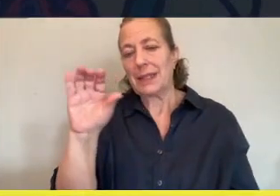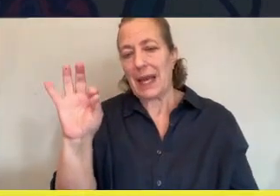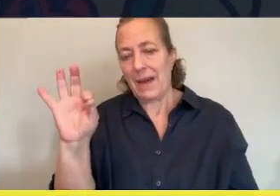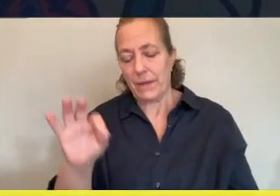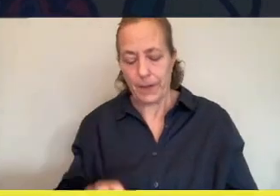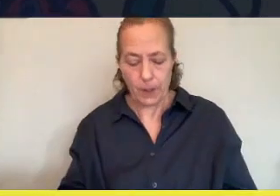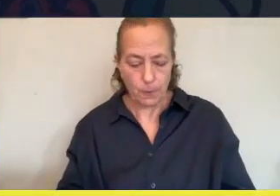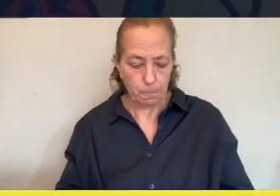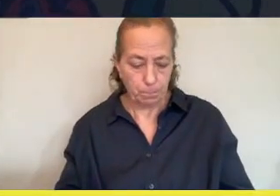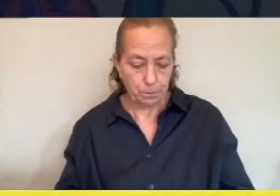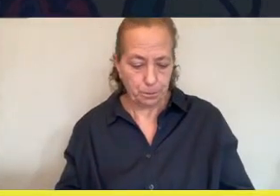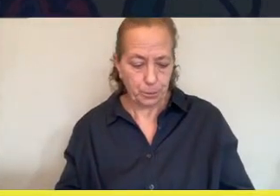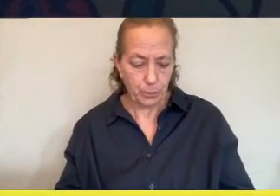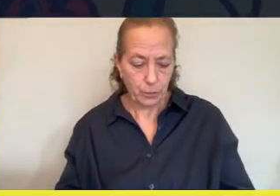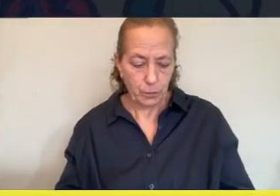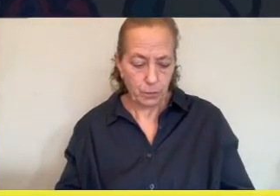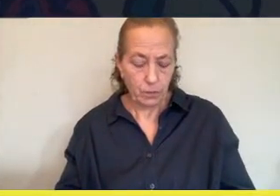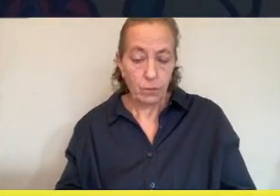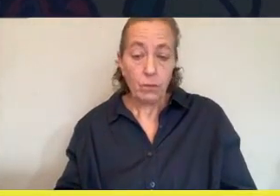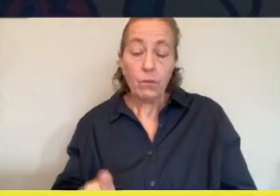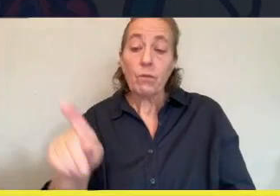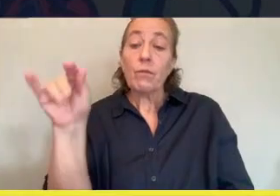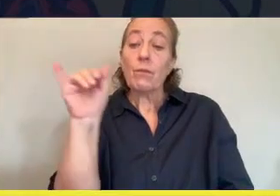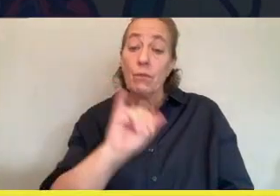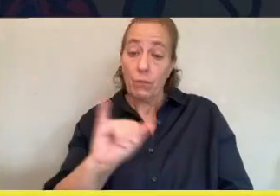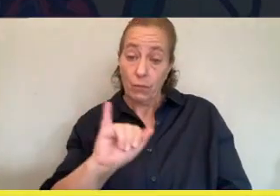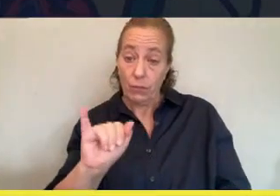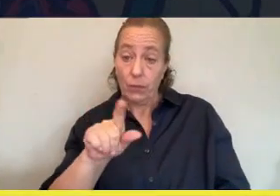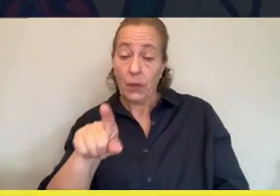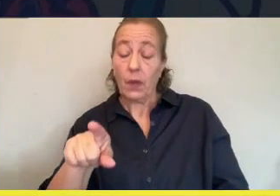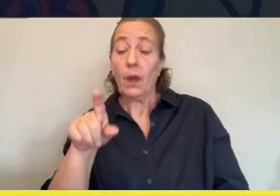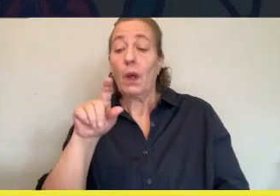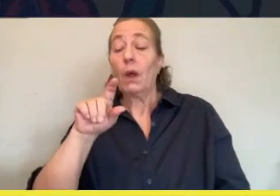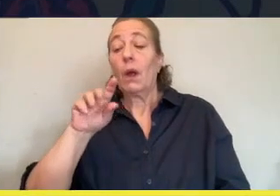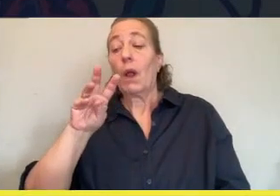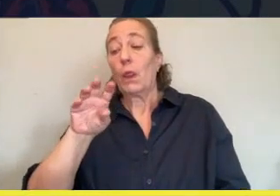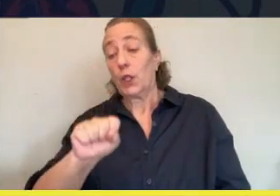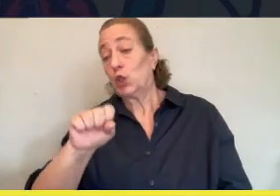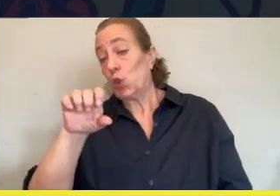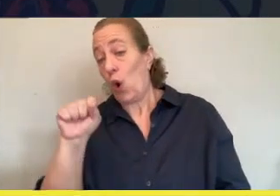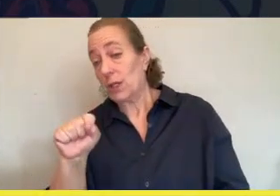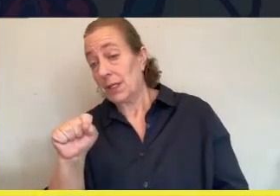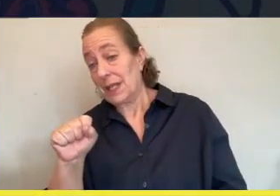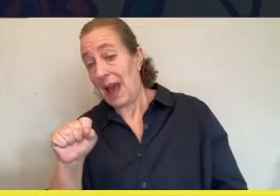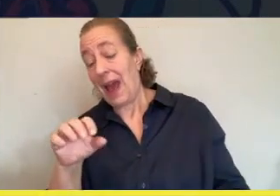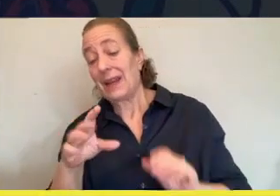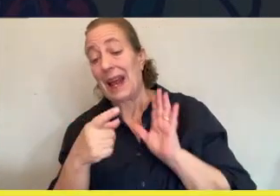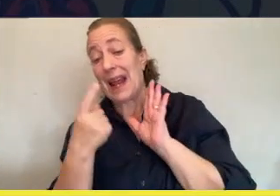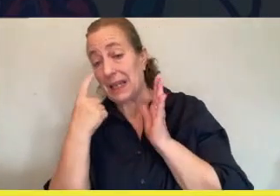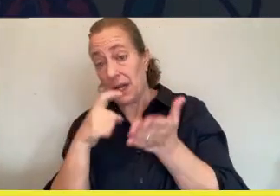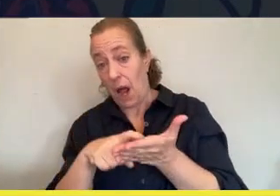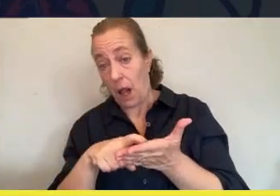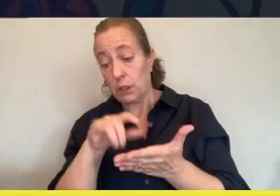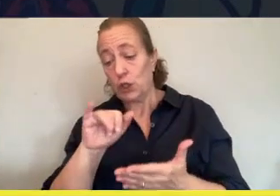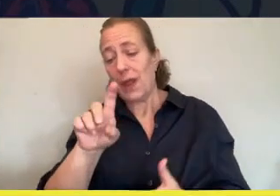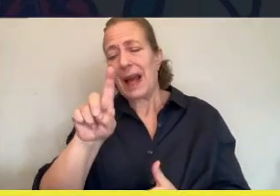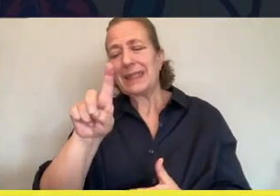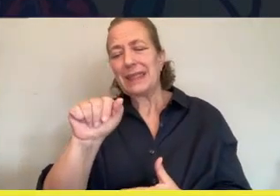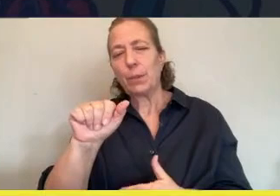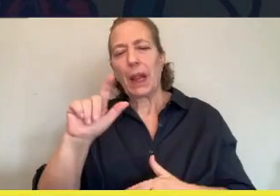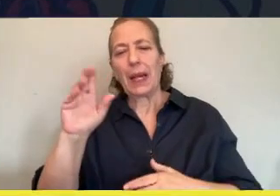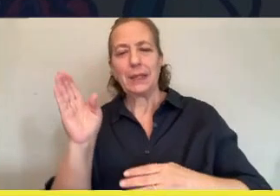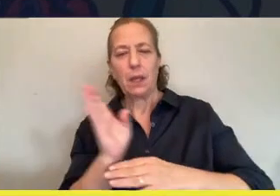Moreover, the short set acknowledges, that disability is a continuum. It's not